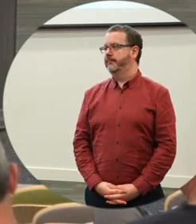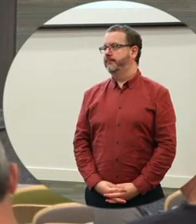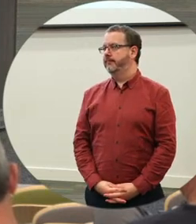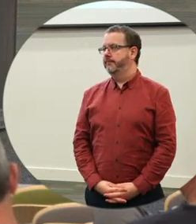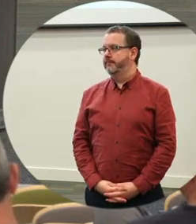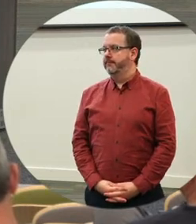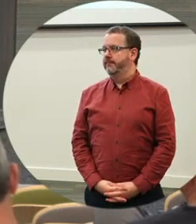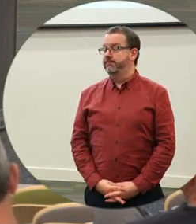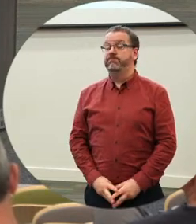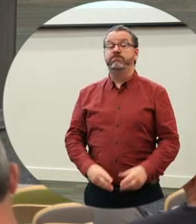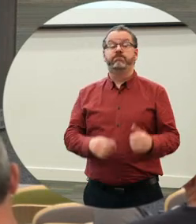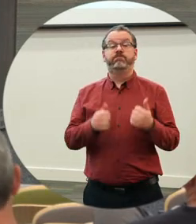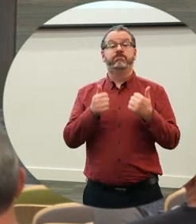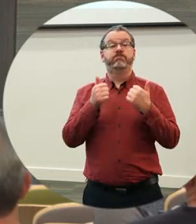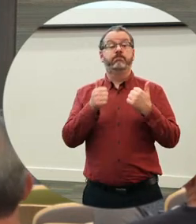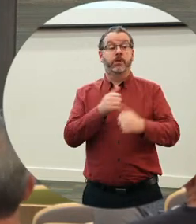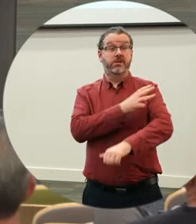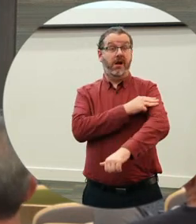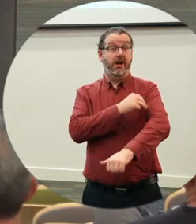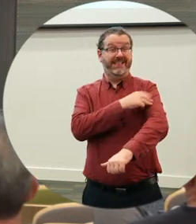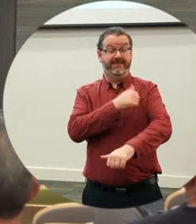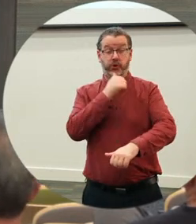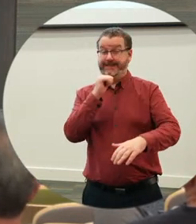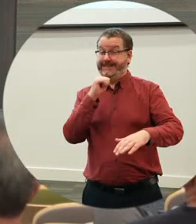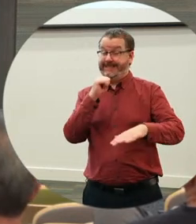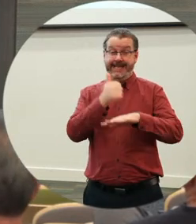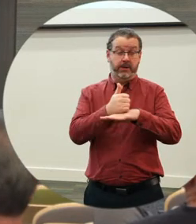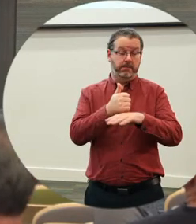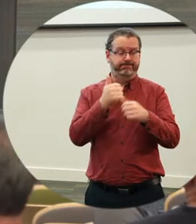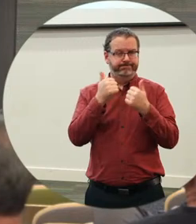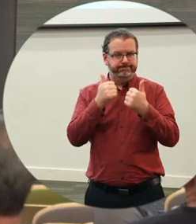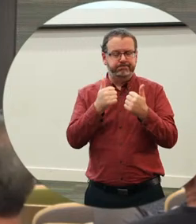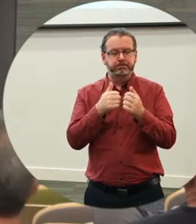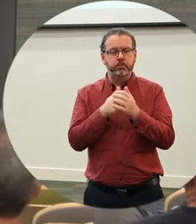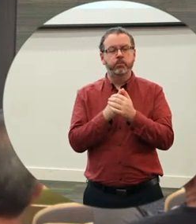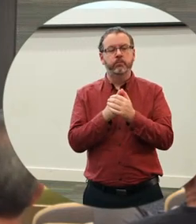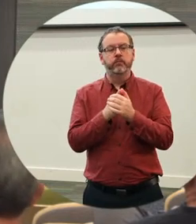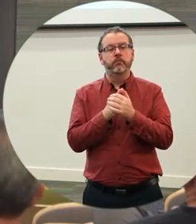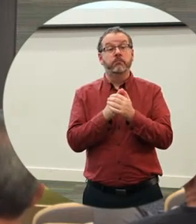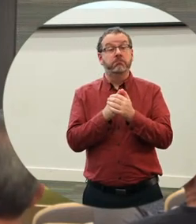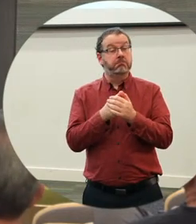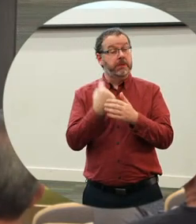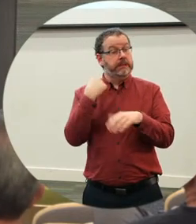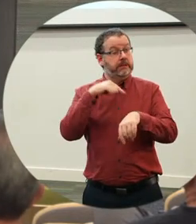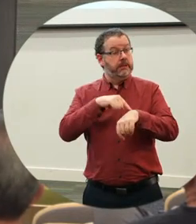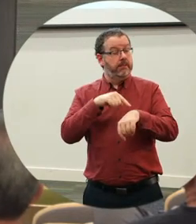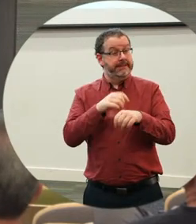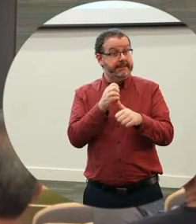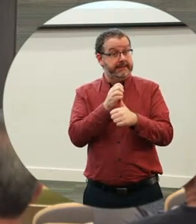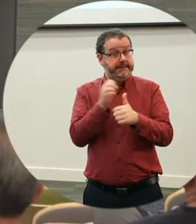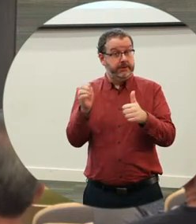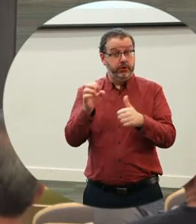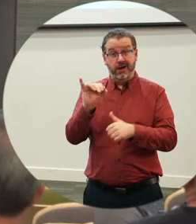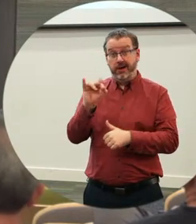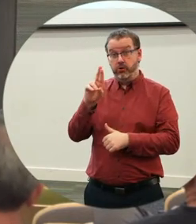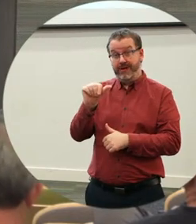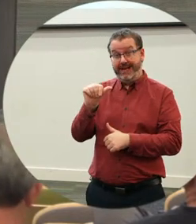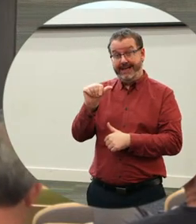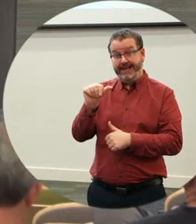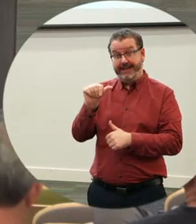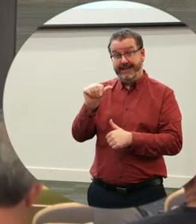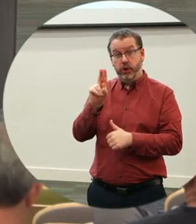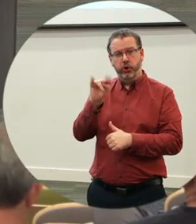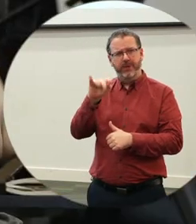On the initial formation of the guards, was it the case that each IRA unit nominated